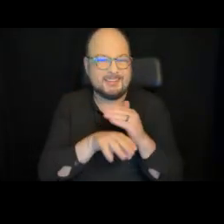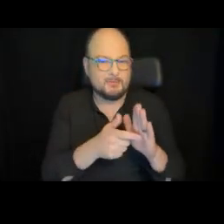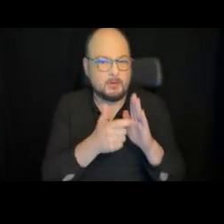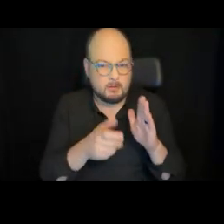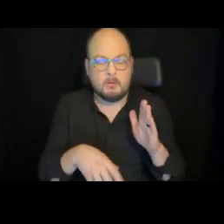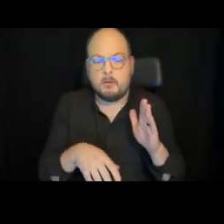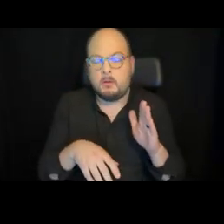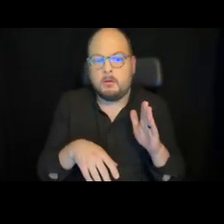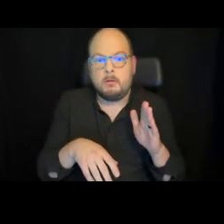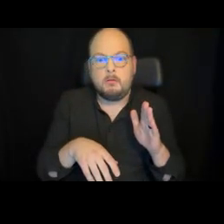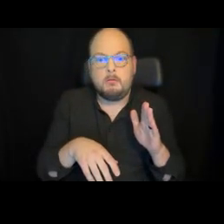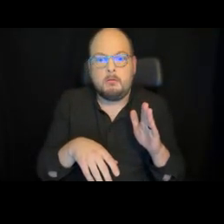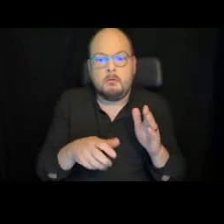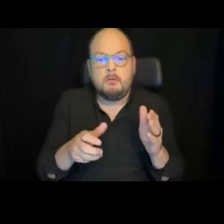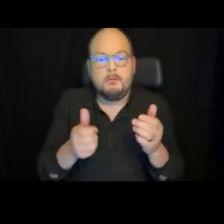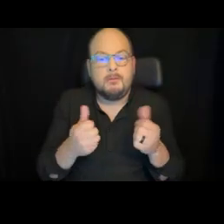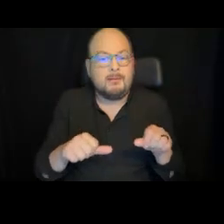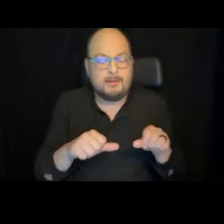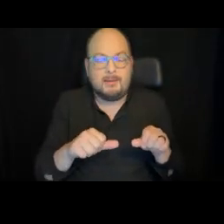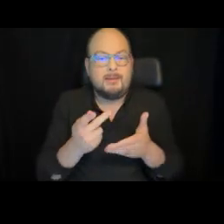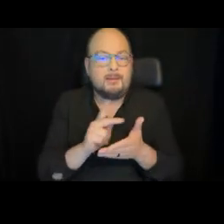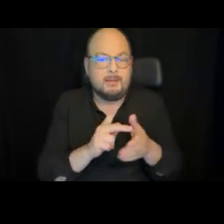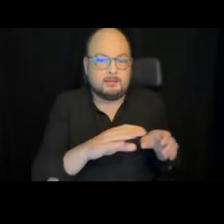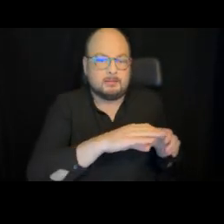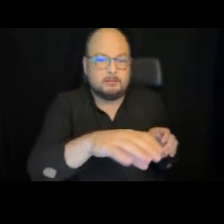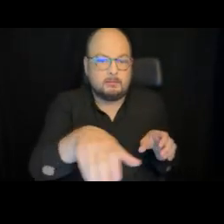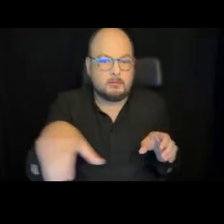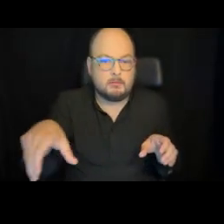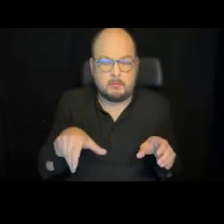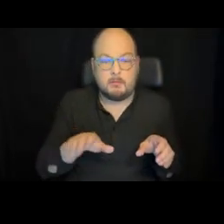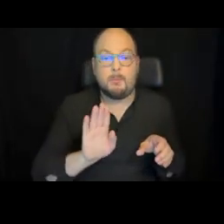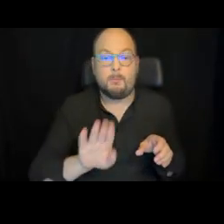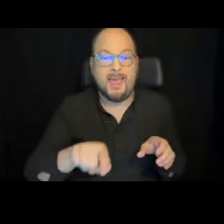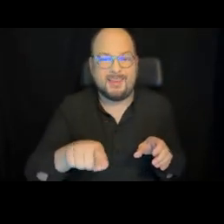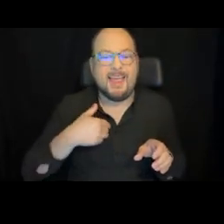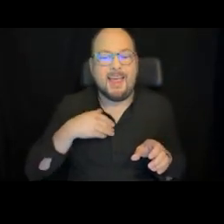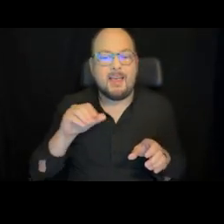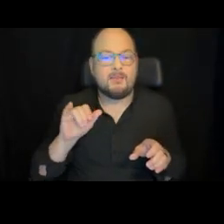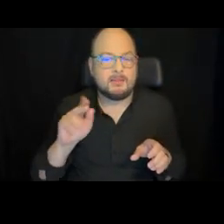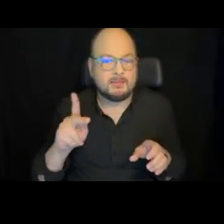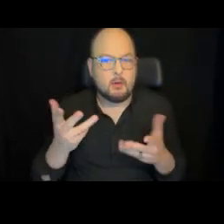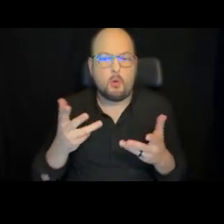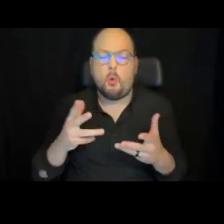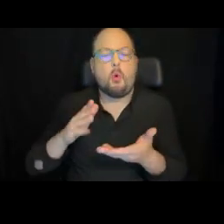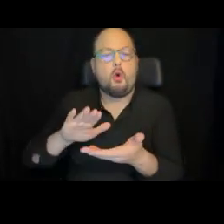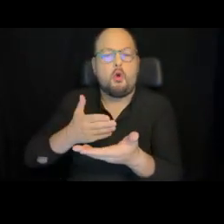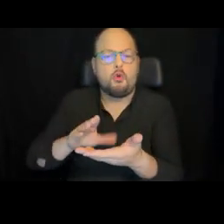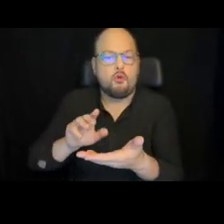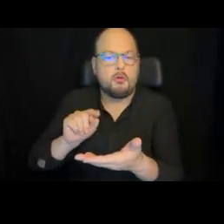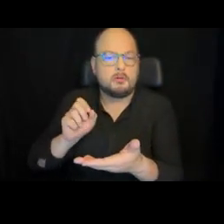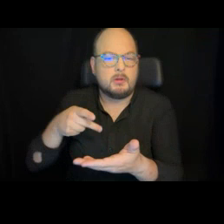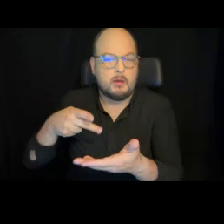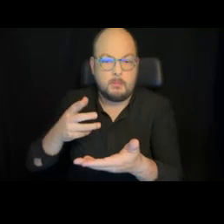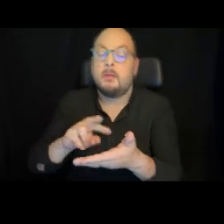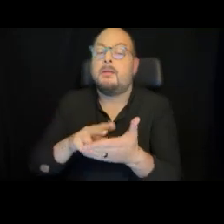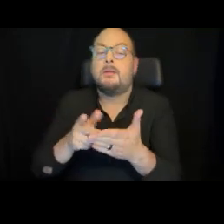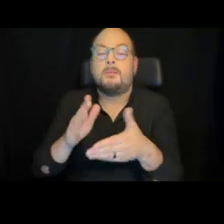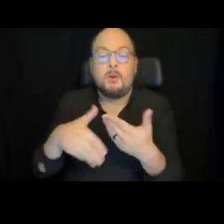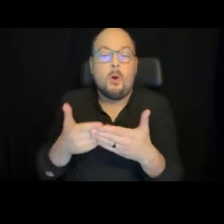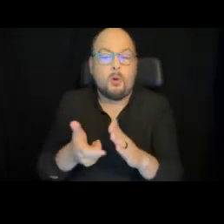kitchens that have a range sink or cooktop at its base. And all these U-shaped kitchens also require the 30-inch